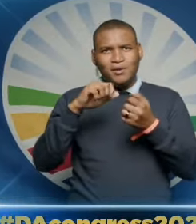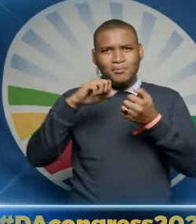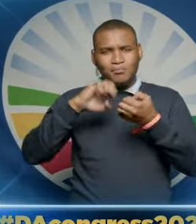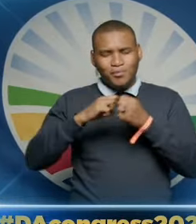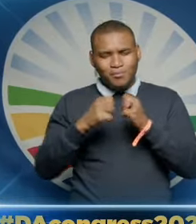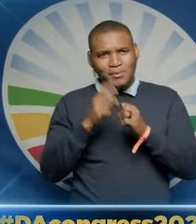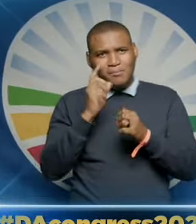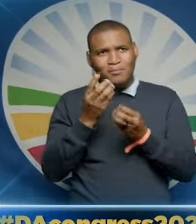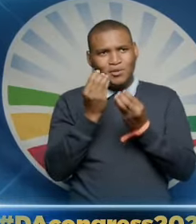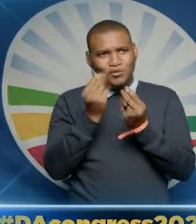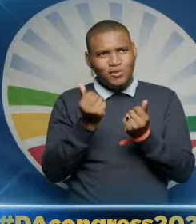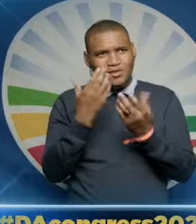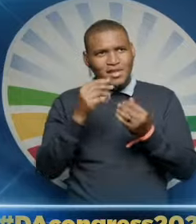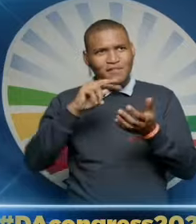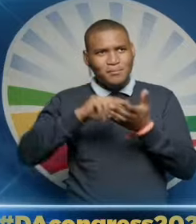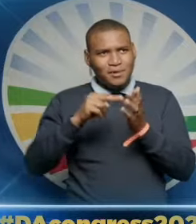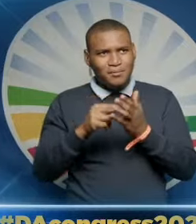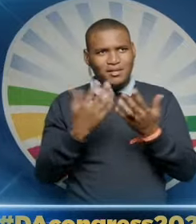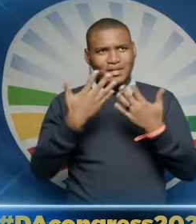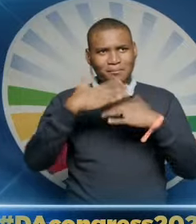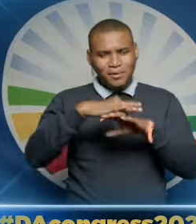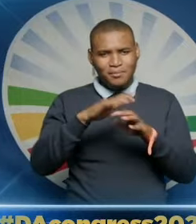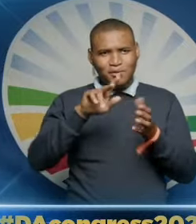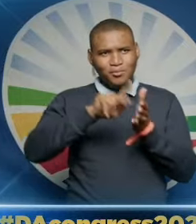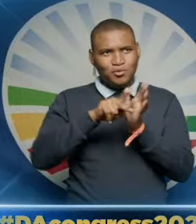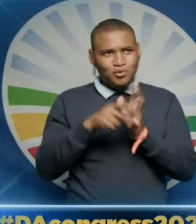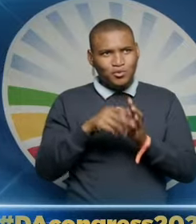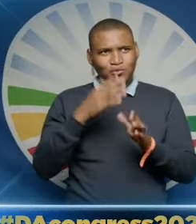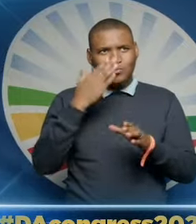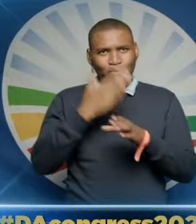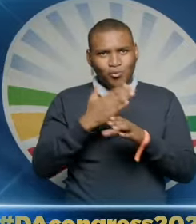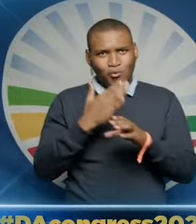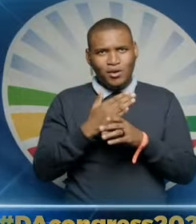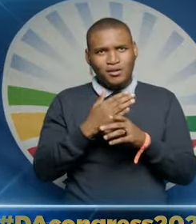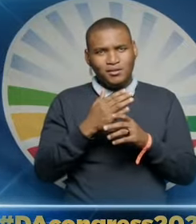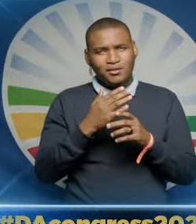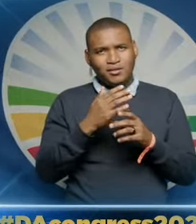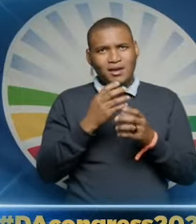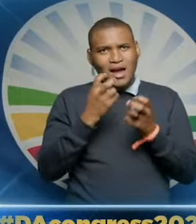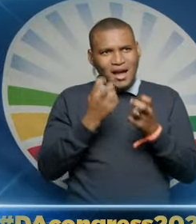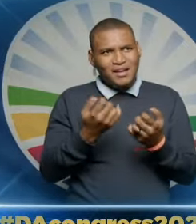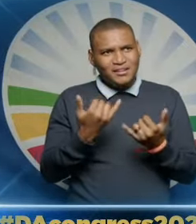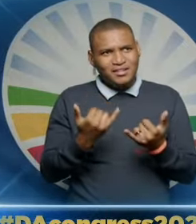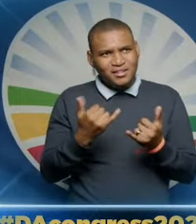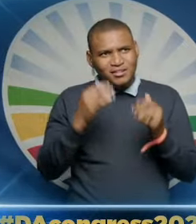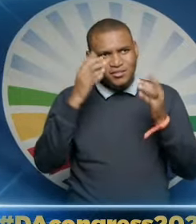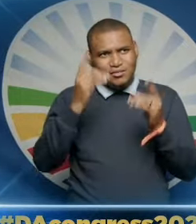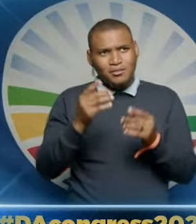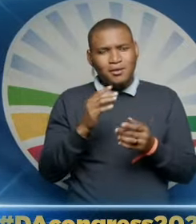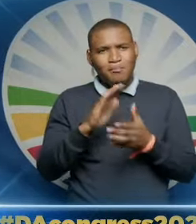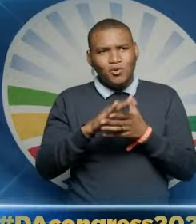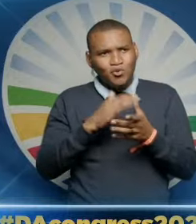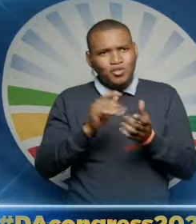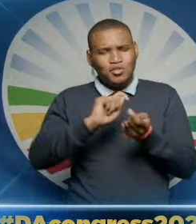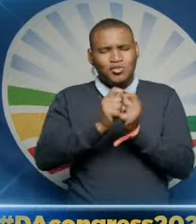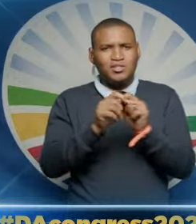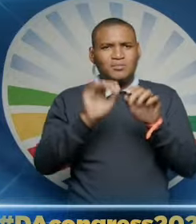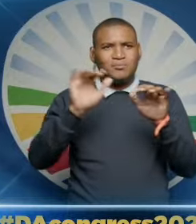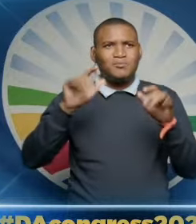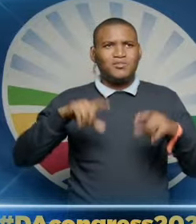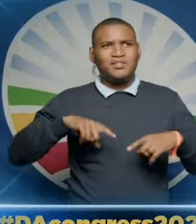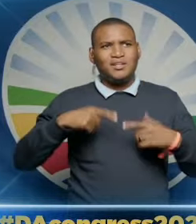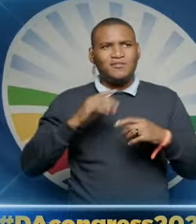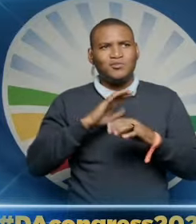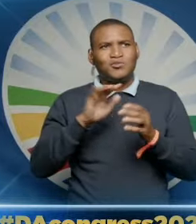and to implement the policies that we work so hard with over here. And ultimately, they change people's lives. They're